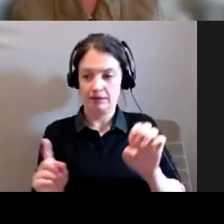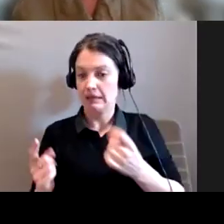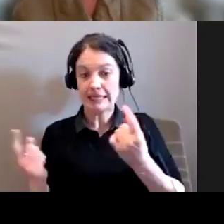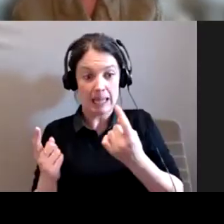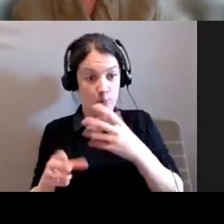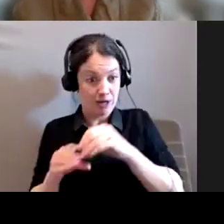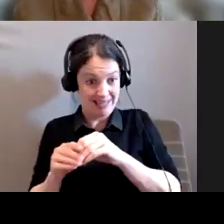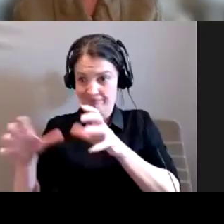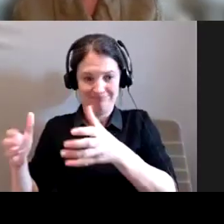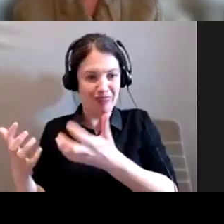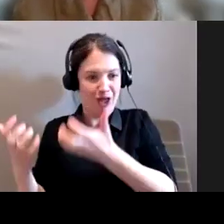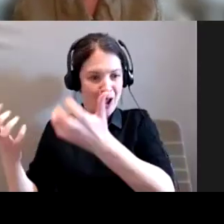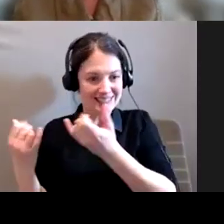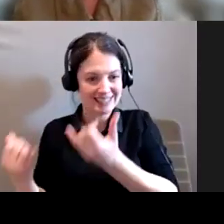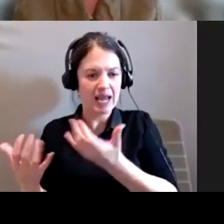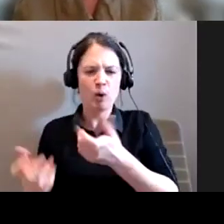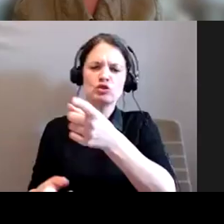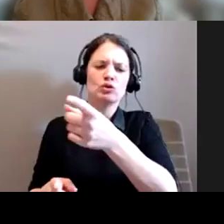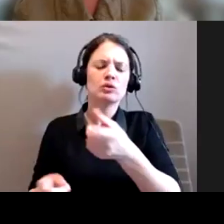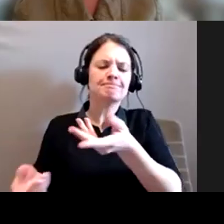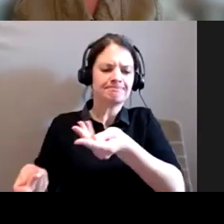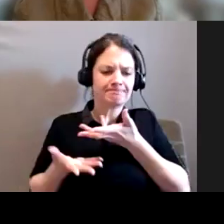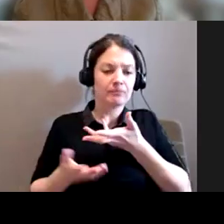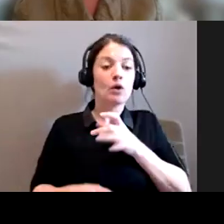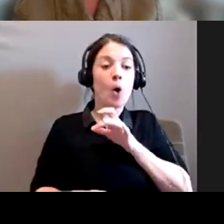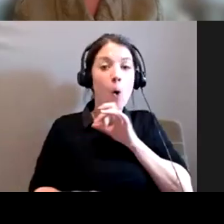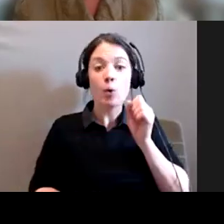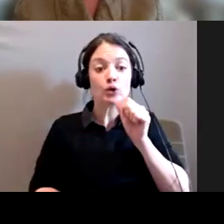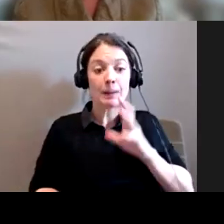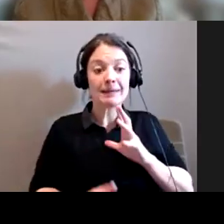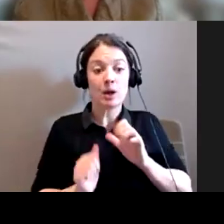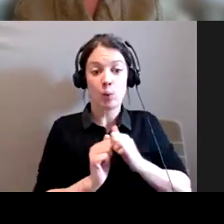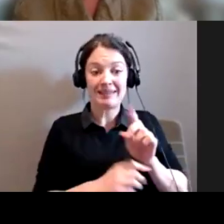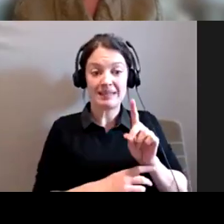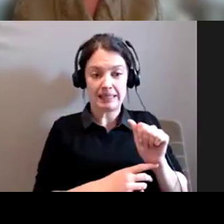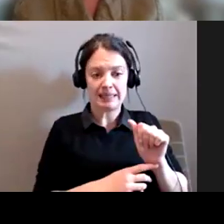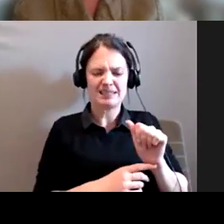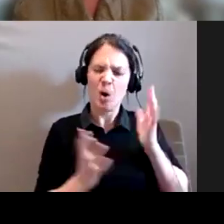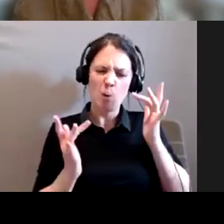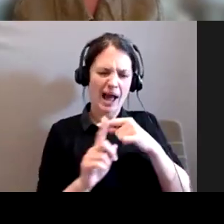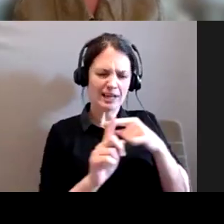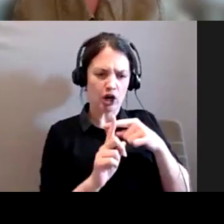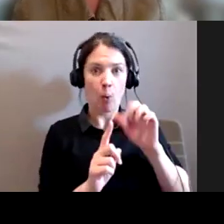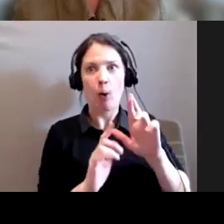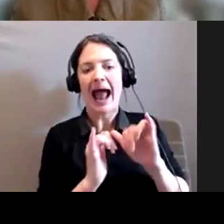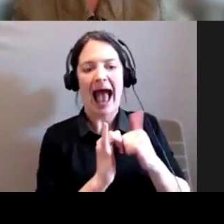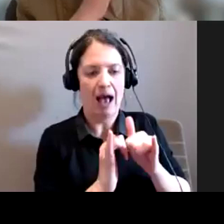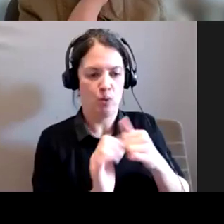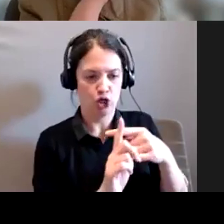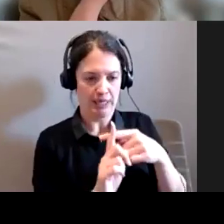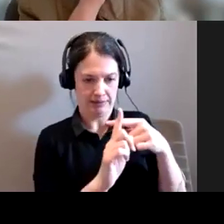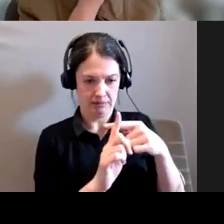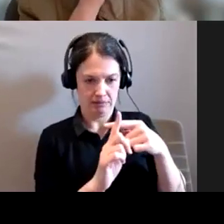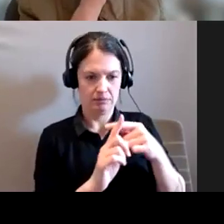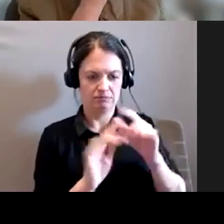asking you to expand on how older women with disabilities are targeted for coercive control, looking at it through that intersectional